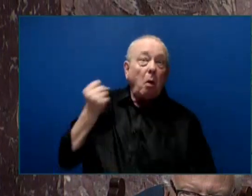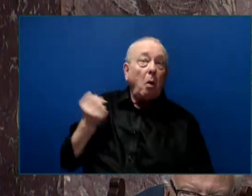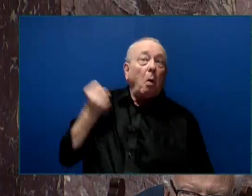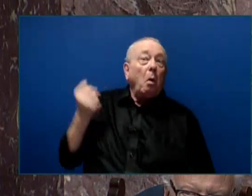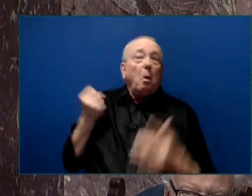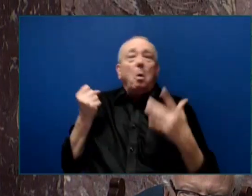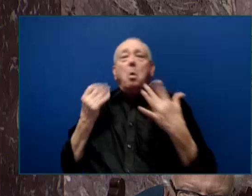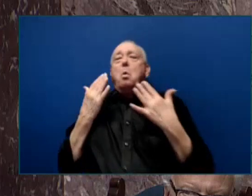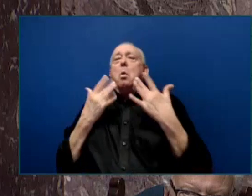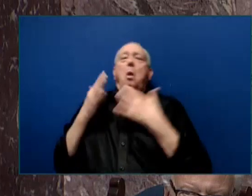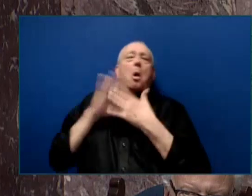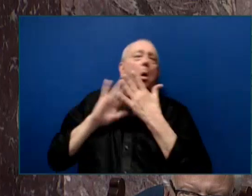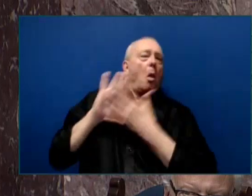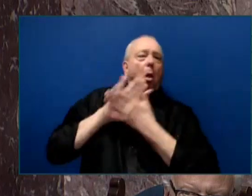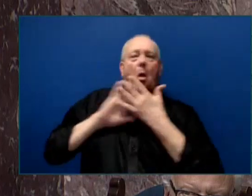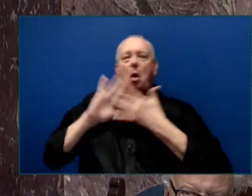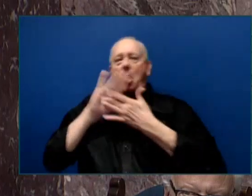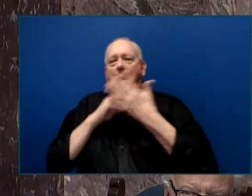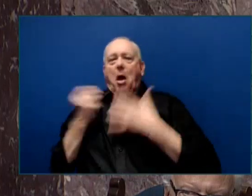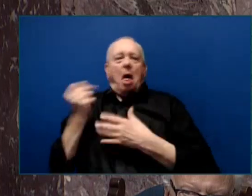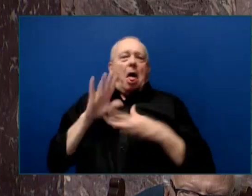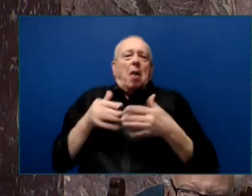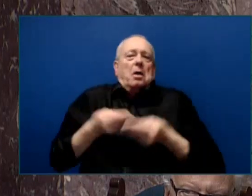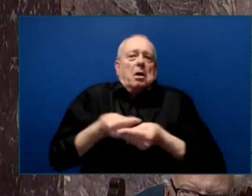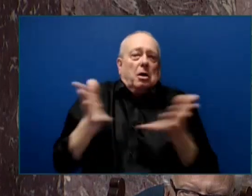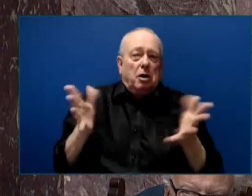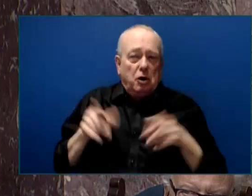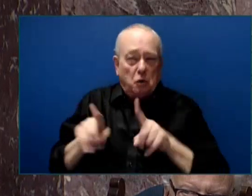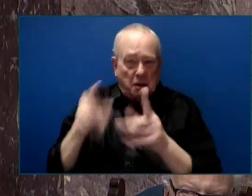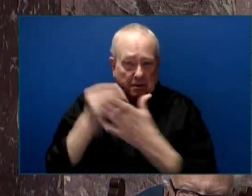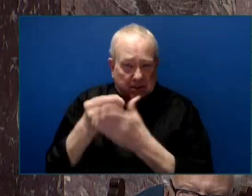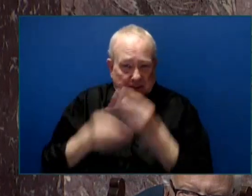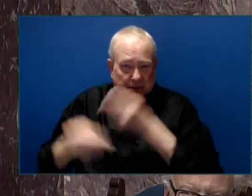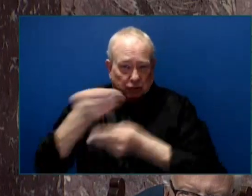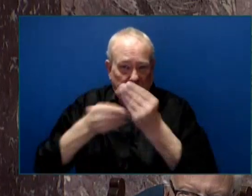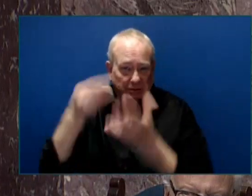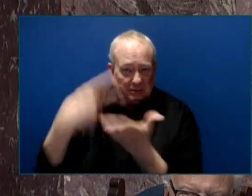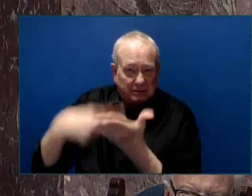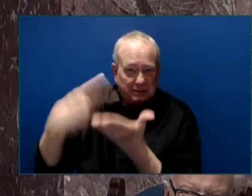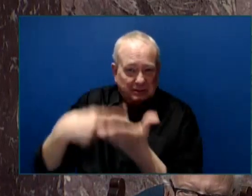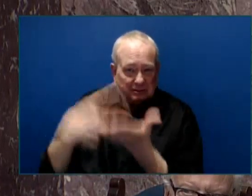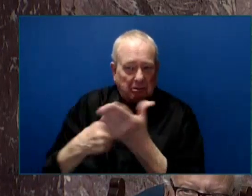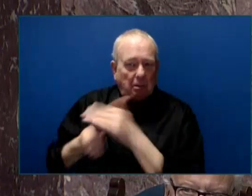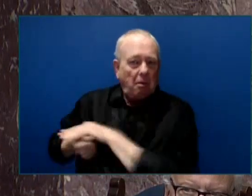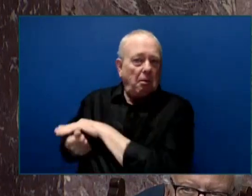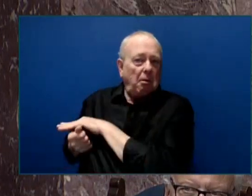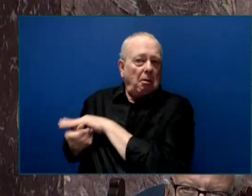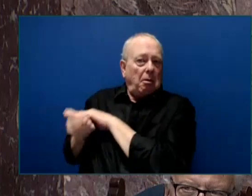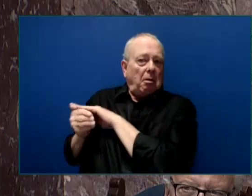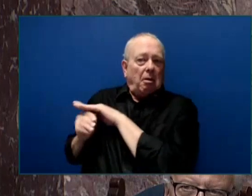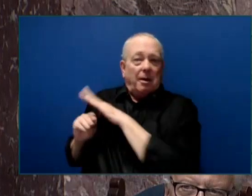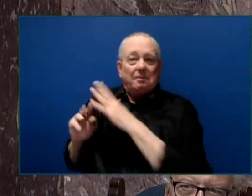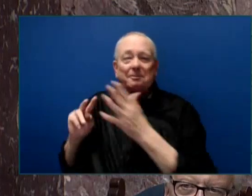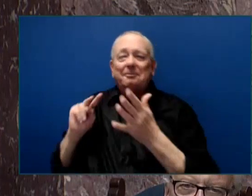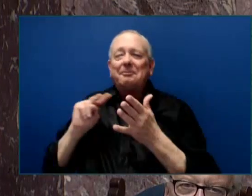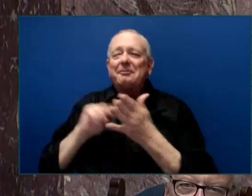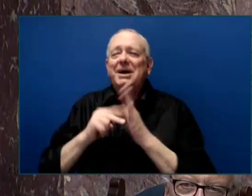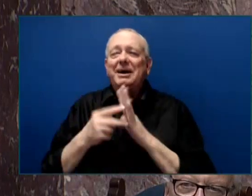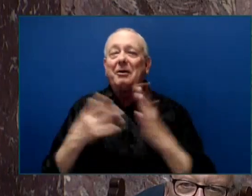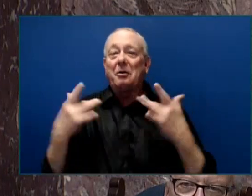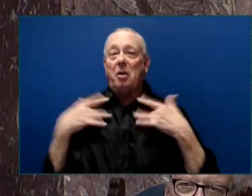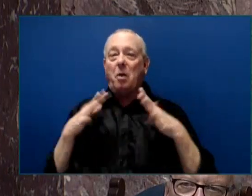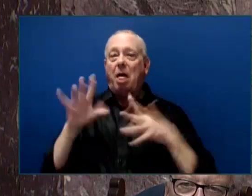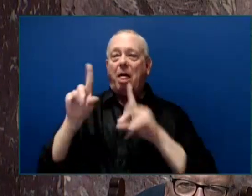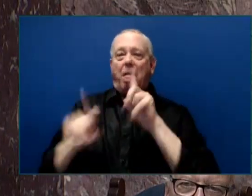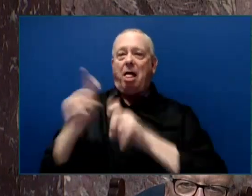budget estimates would have been open, so he could have actually had to answer some questions in this chamber at length on this. Convenient timing for that.